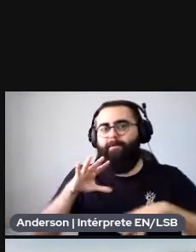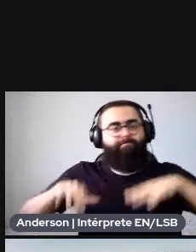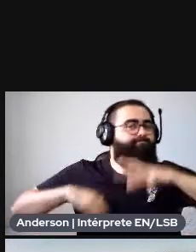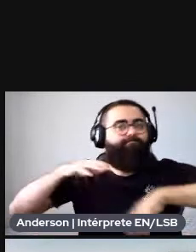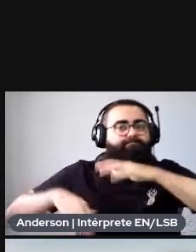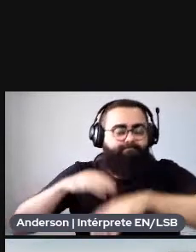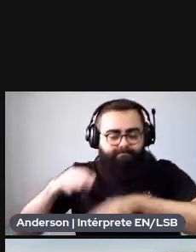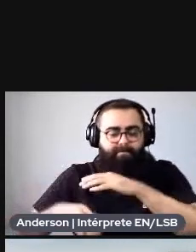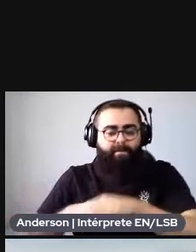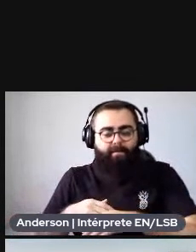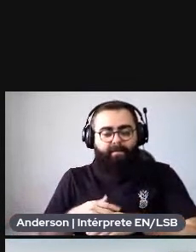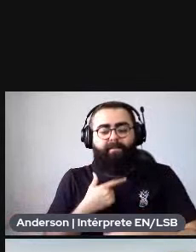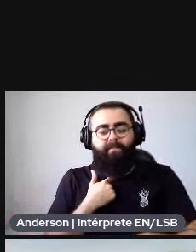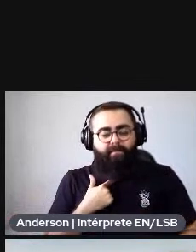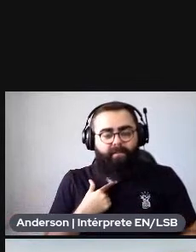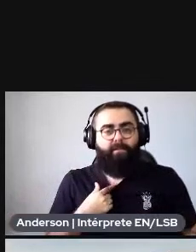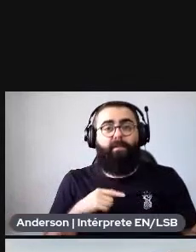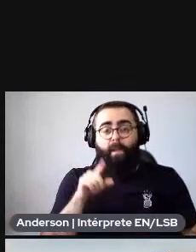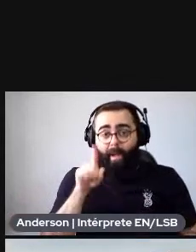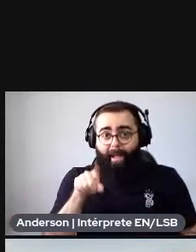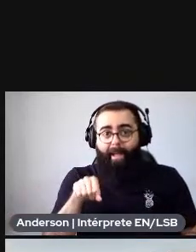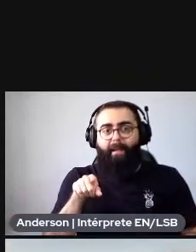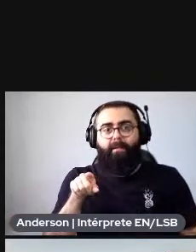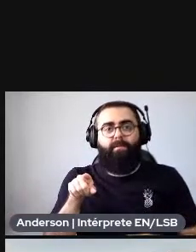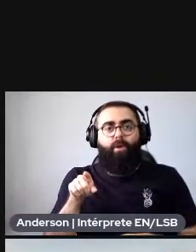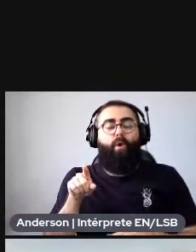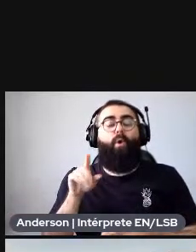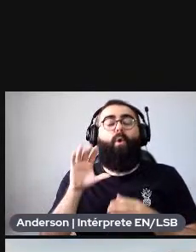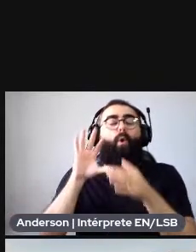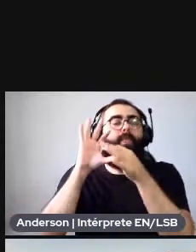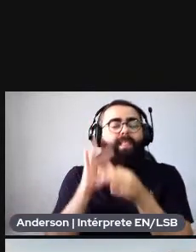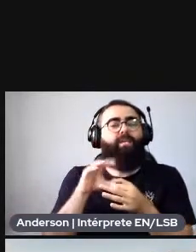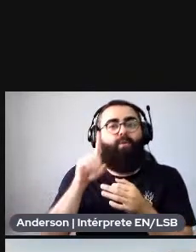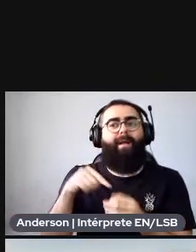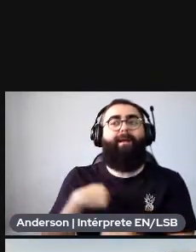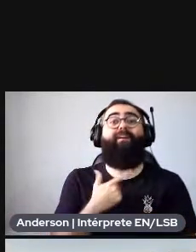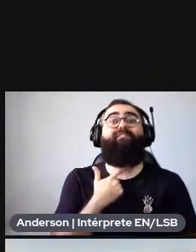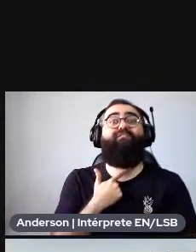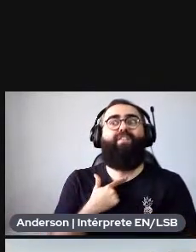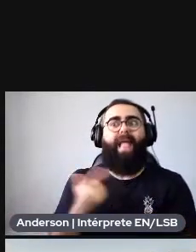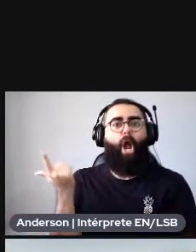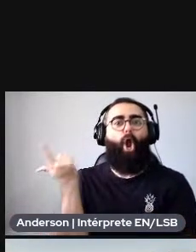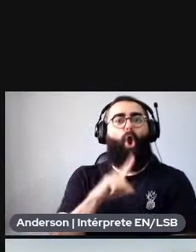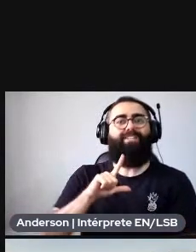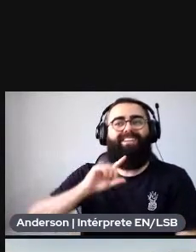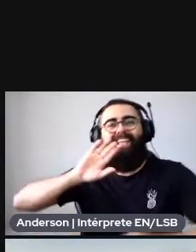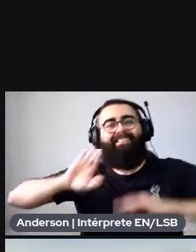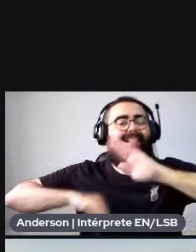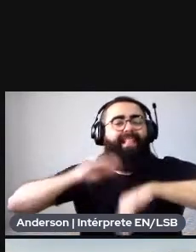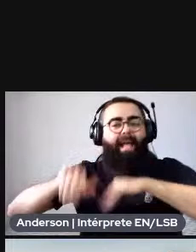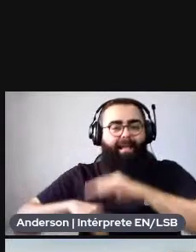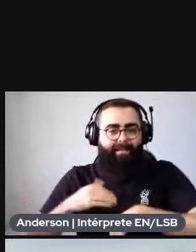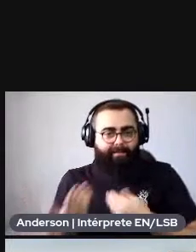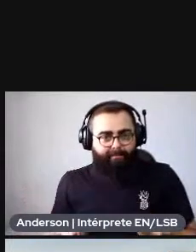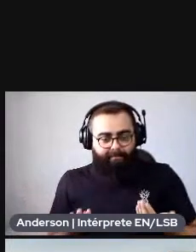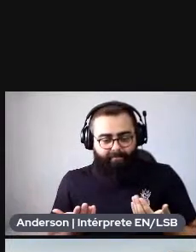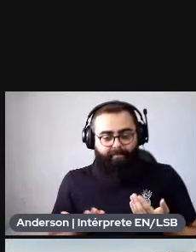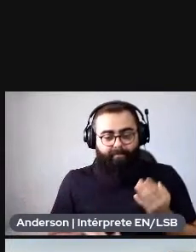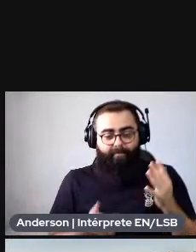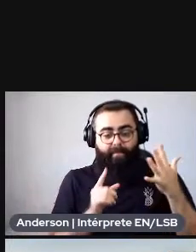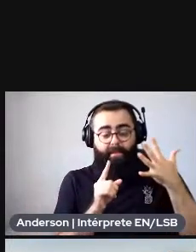swim. So this is a bridging context. And then finally, the final stage, you could say that the throw verbs, they have